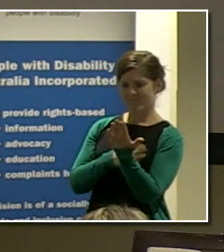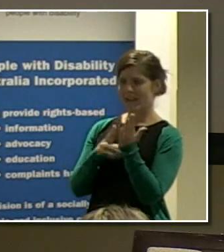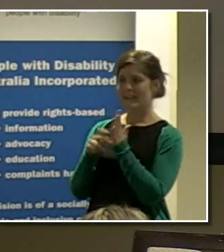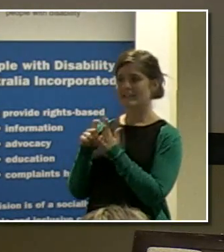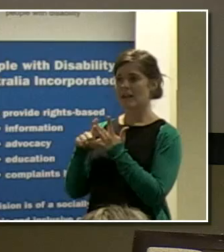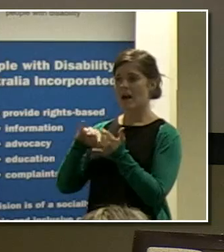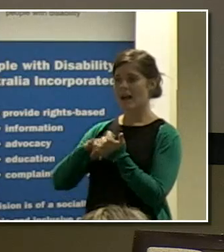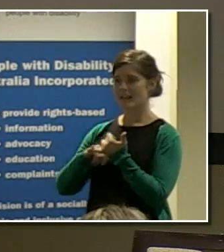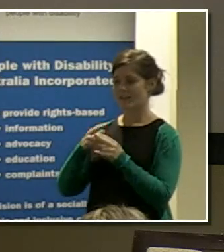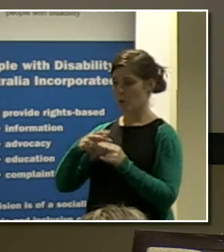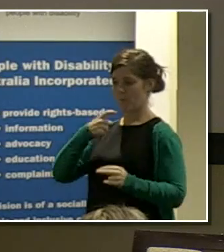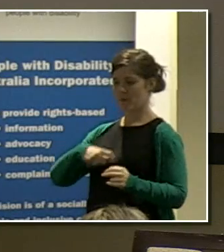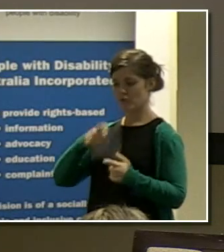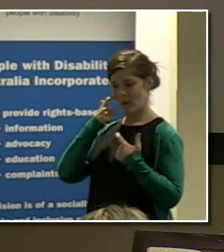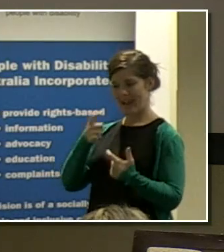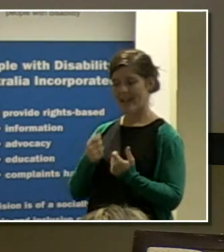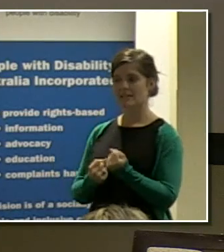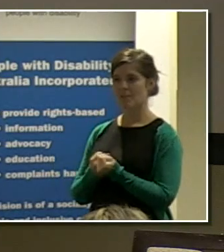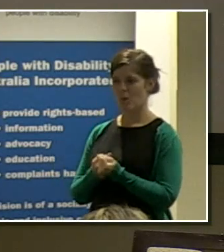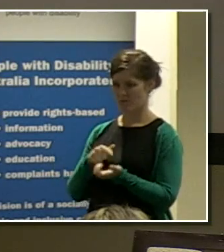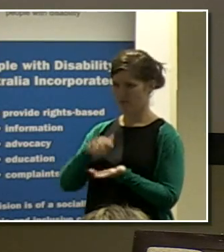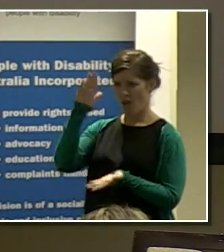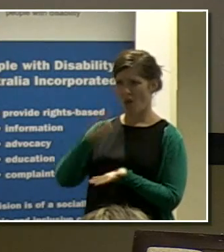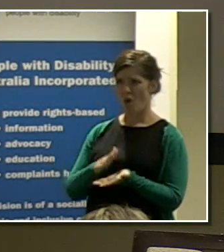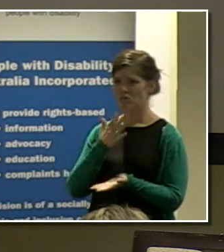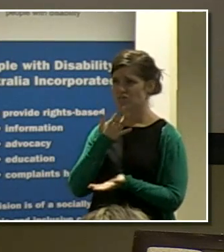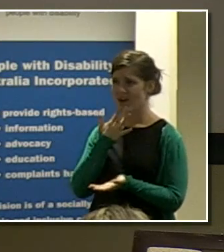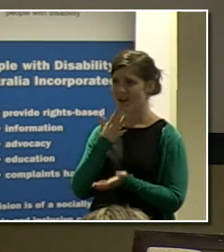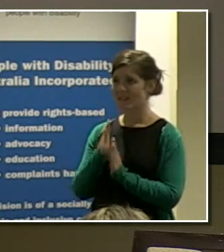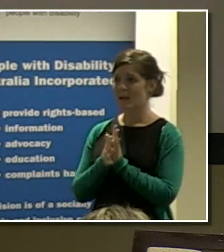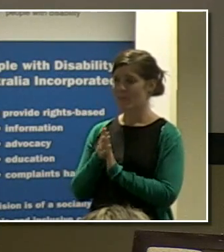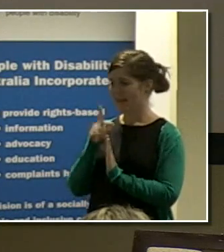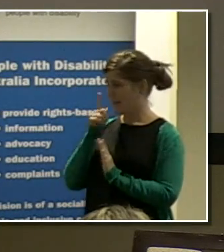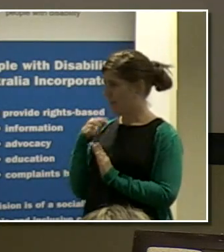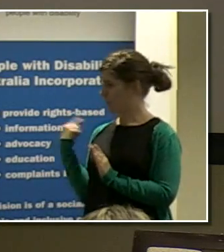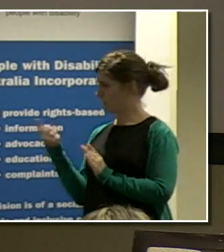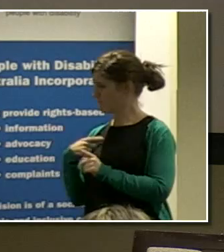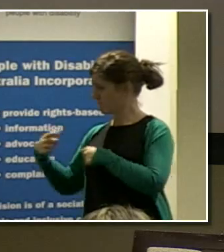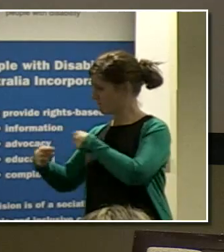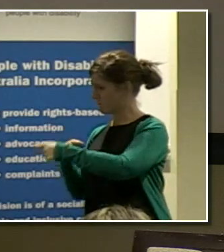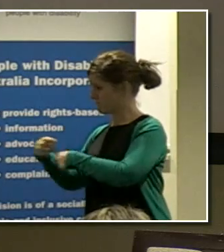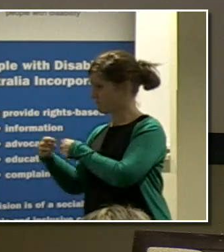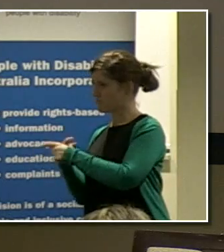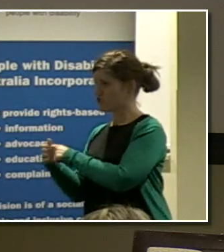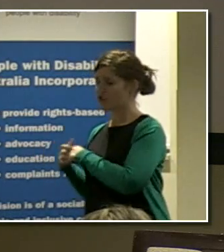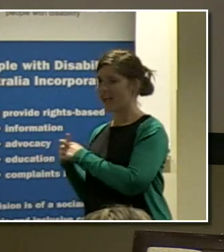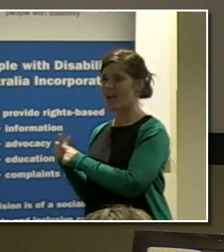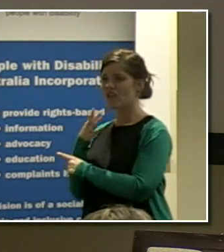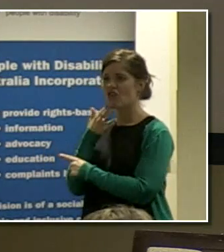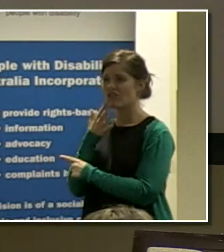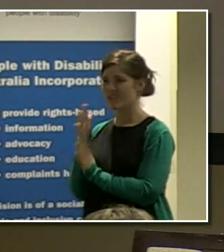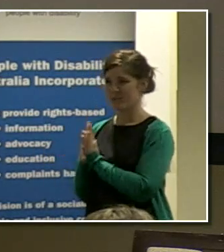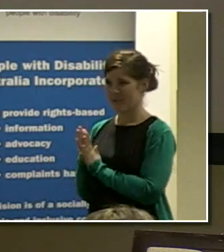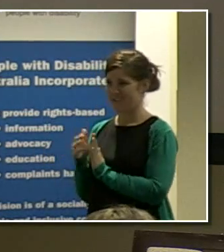personal care and support is low and encourages people to pool their resources together. There's concern that this will take away choice